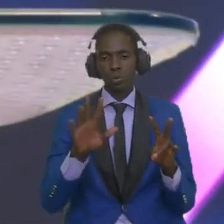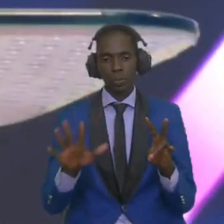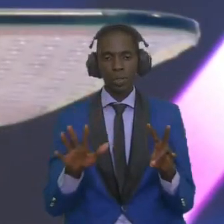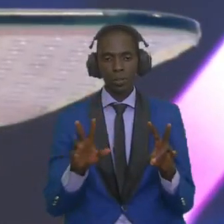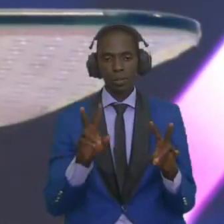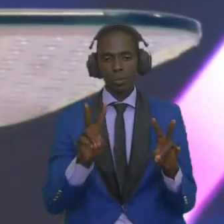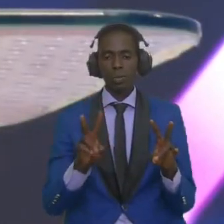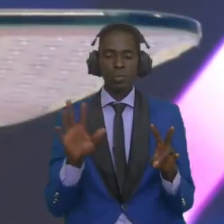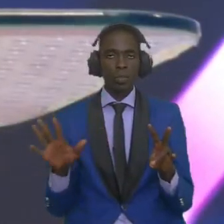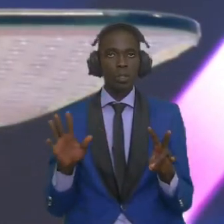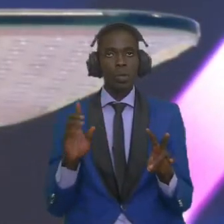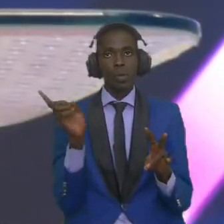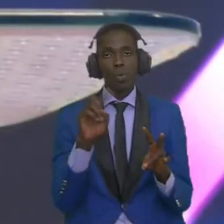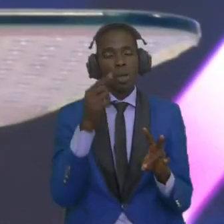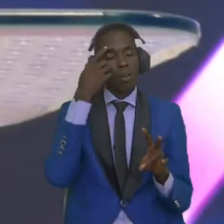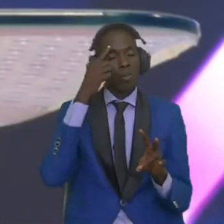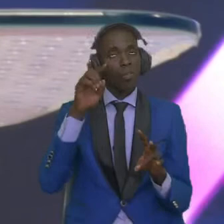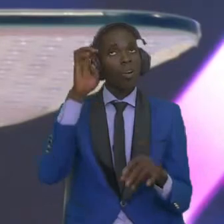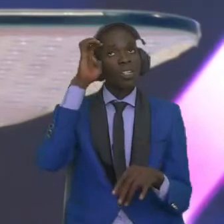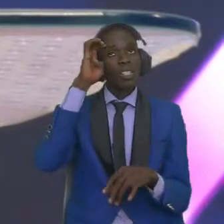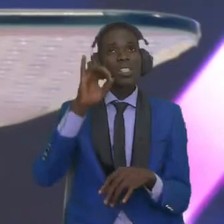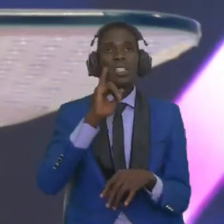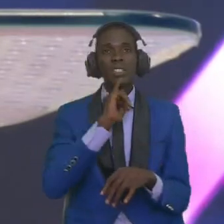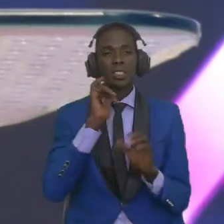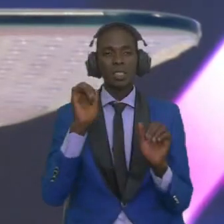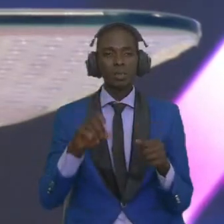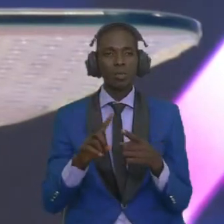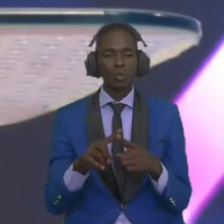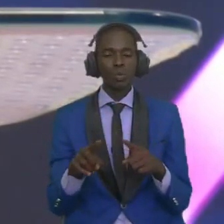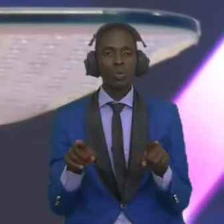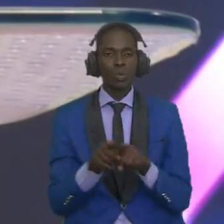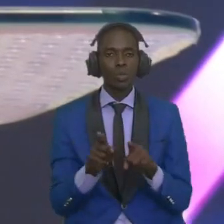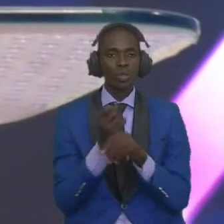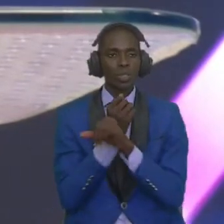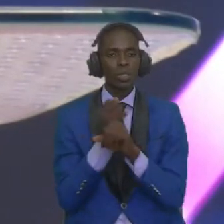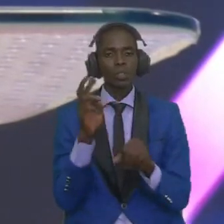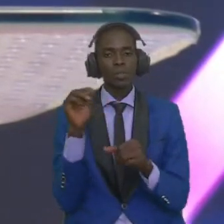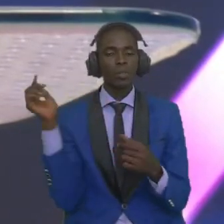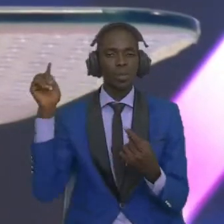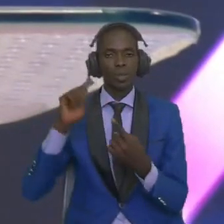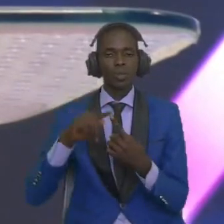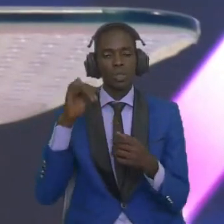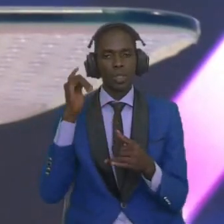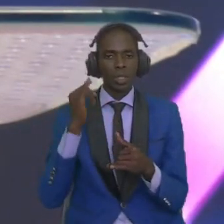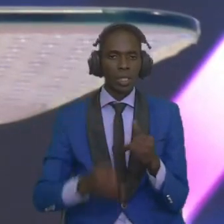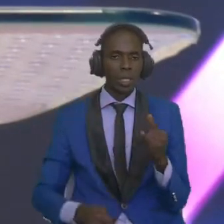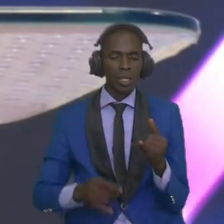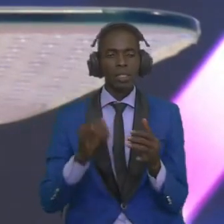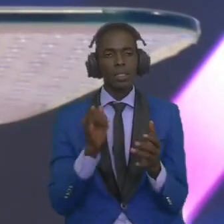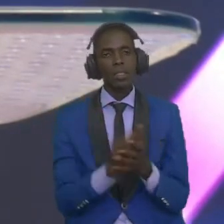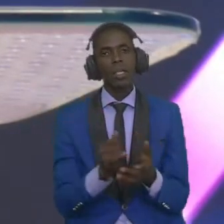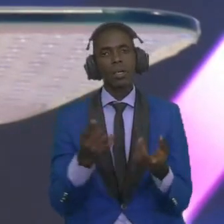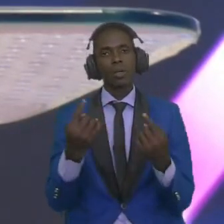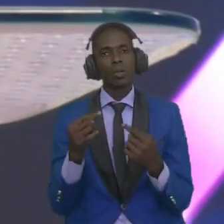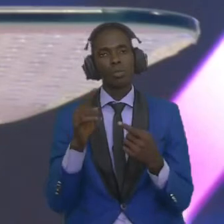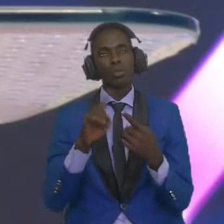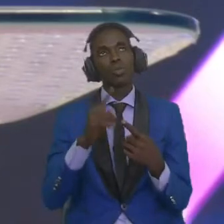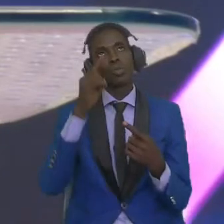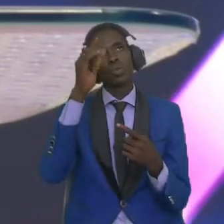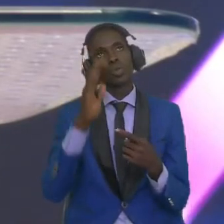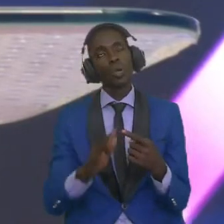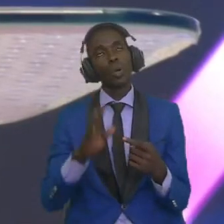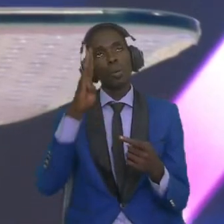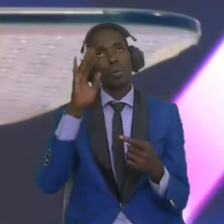is able also to save them to the uttermost that come unto God by